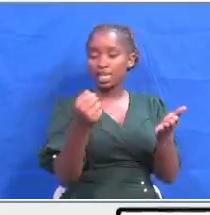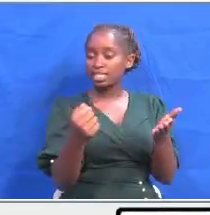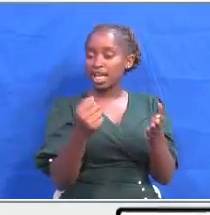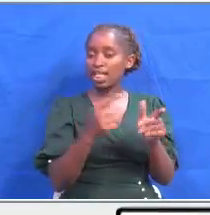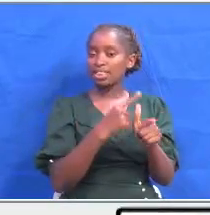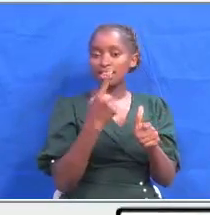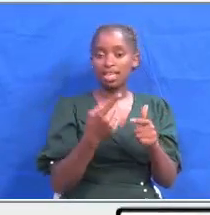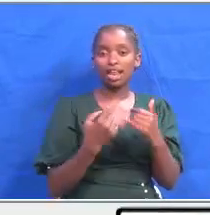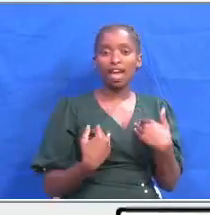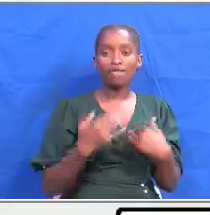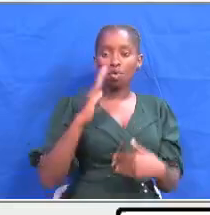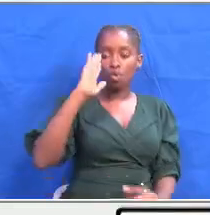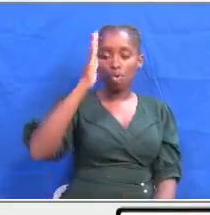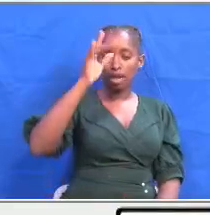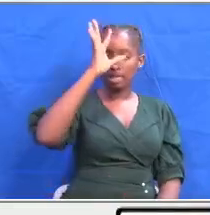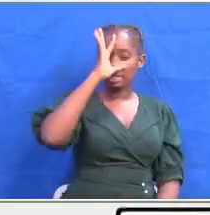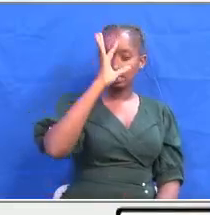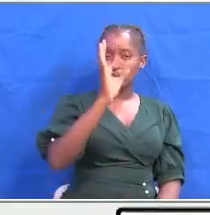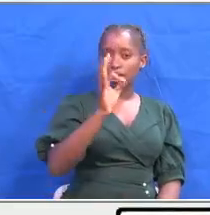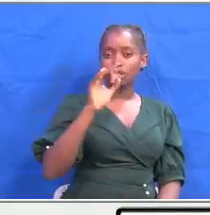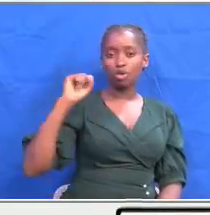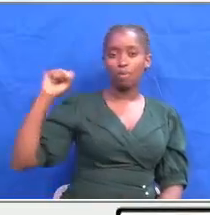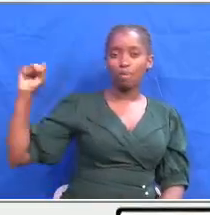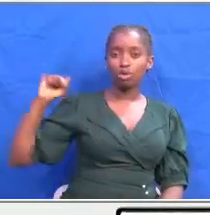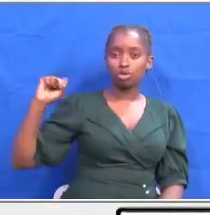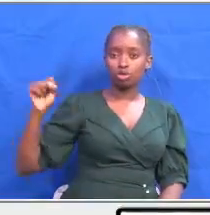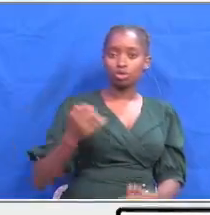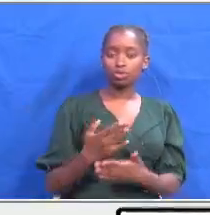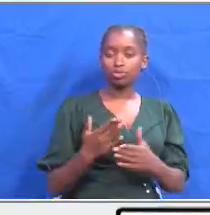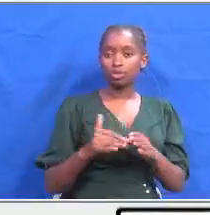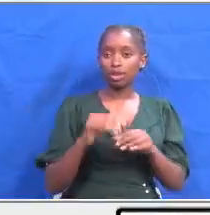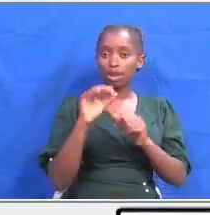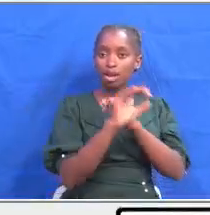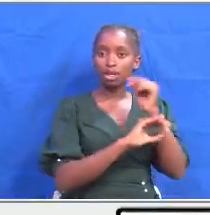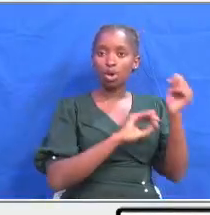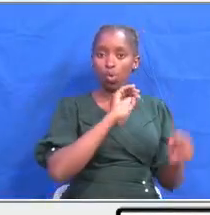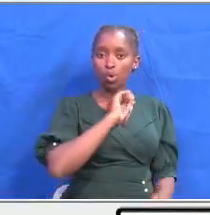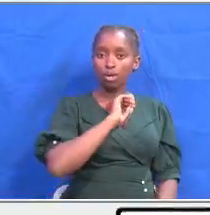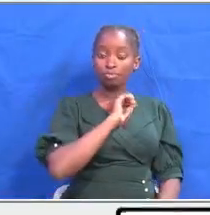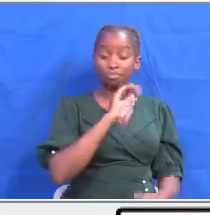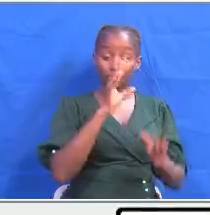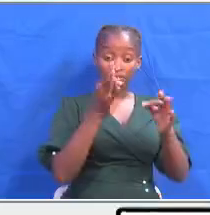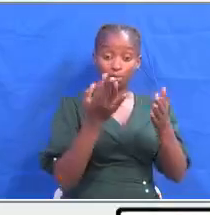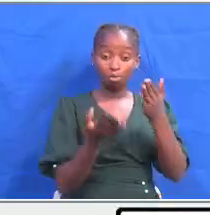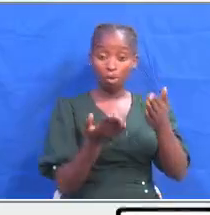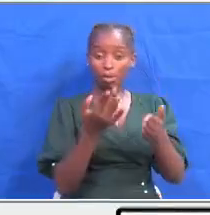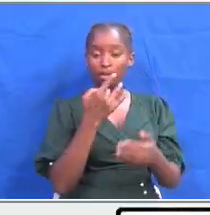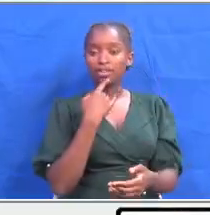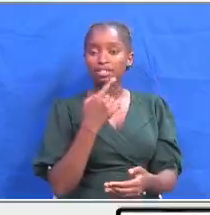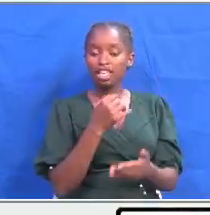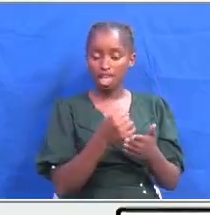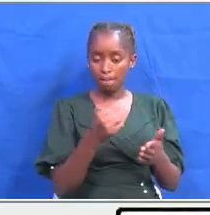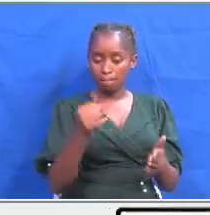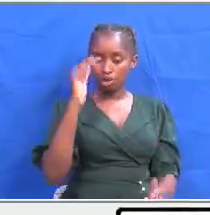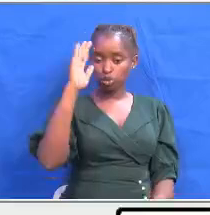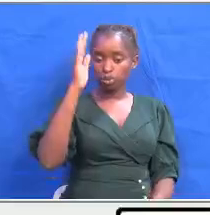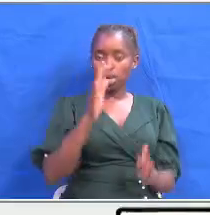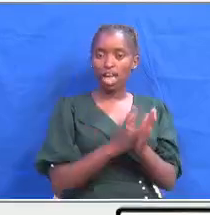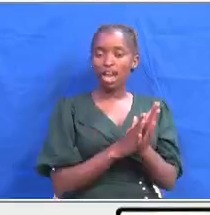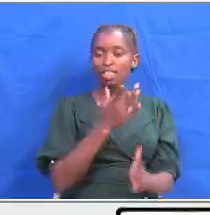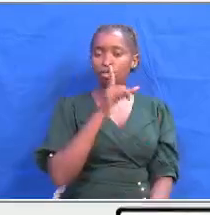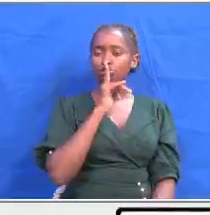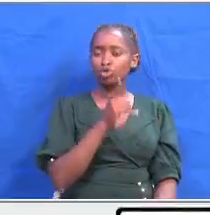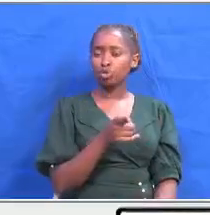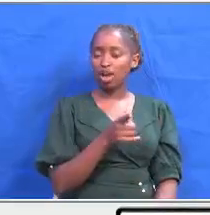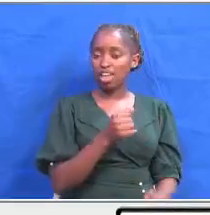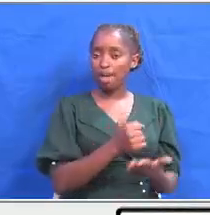have serious political ramifications in our country. Whether they say he will be impeached and they are so sure he will be impeached,